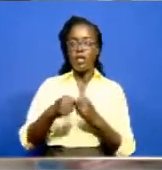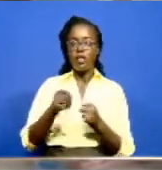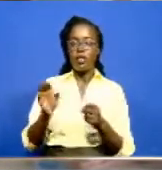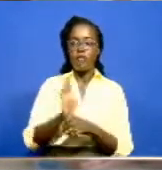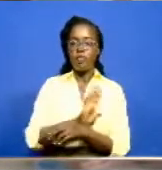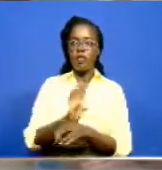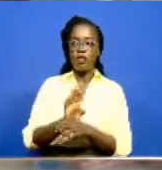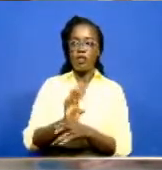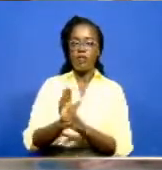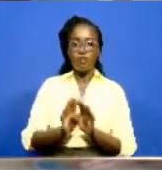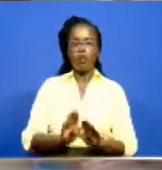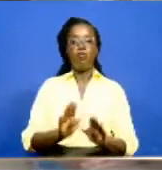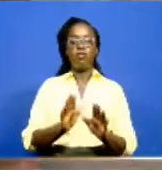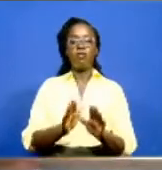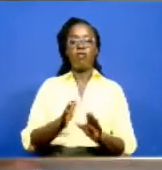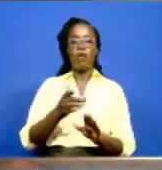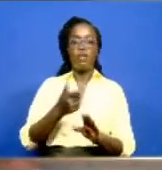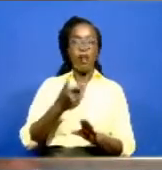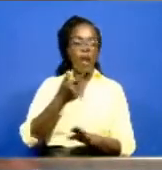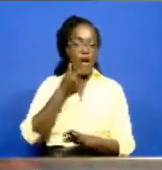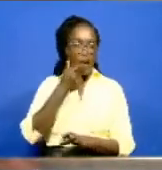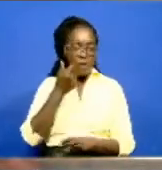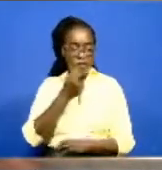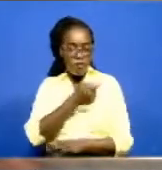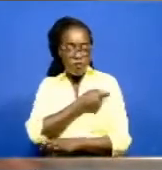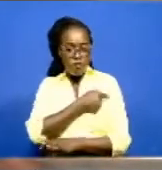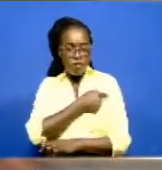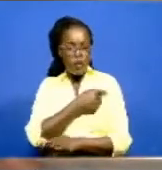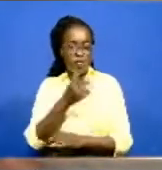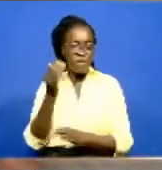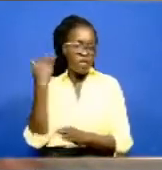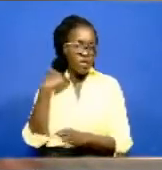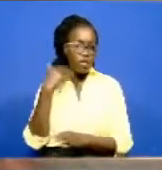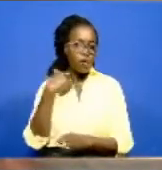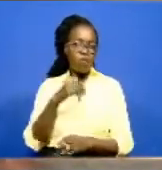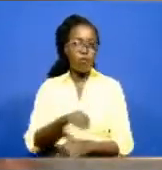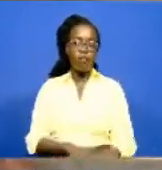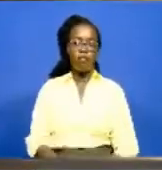falling into drug abuse and crime. For Chanwa News, Amnisi Emmanuel Okoth.